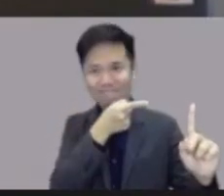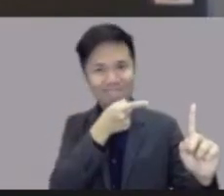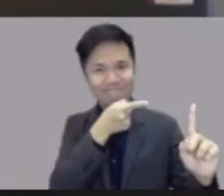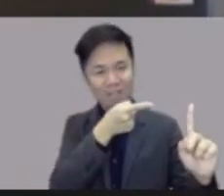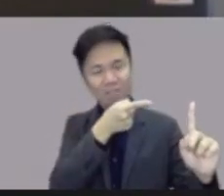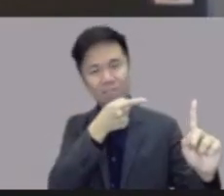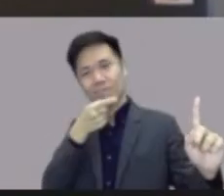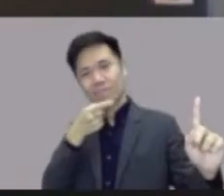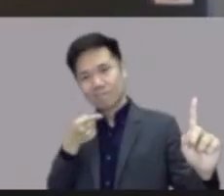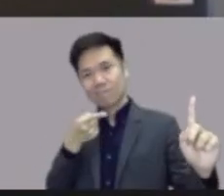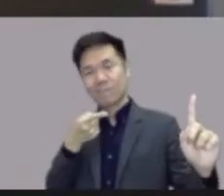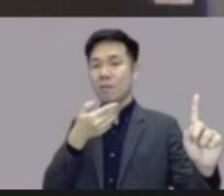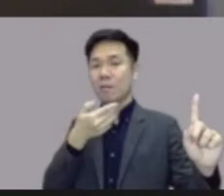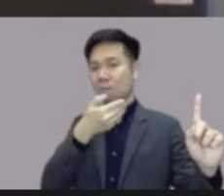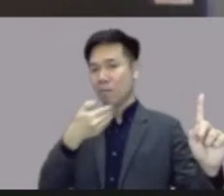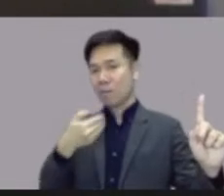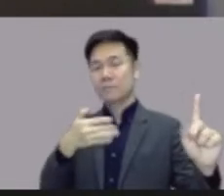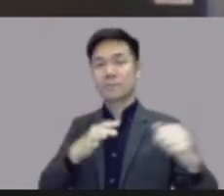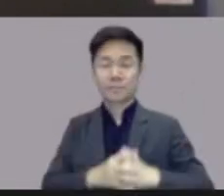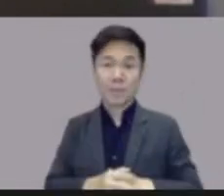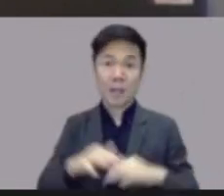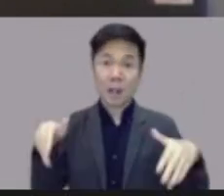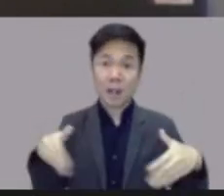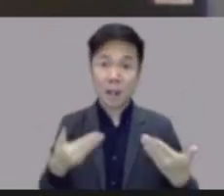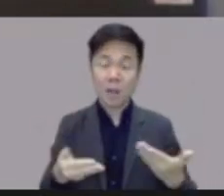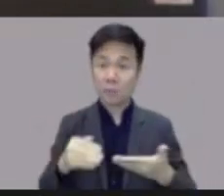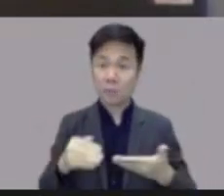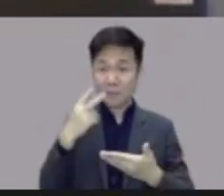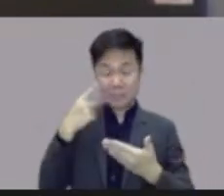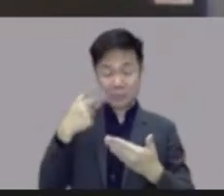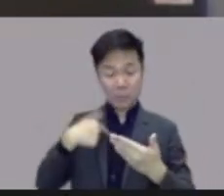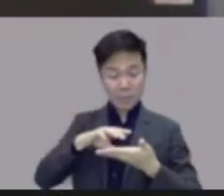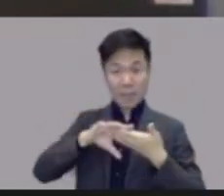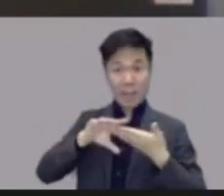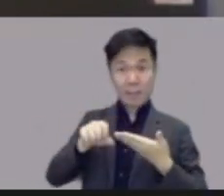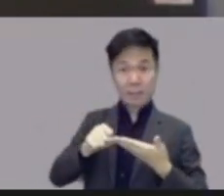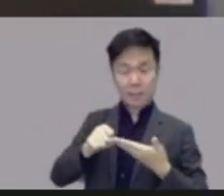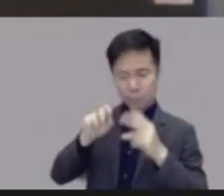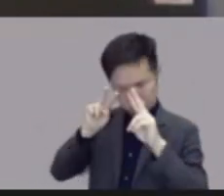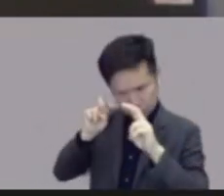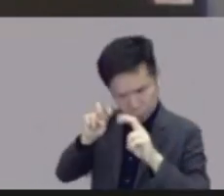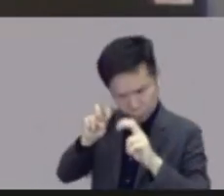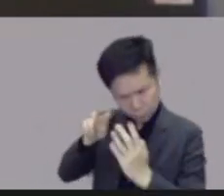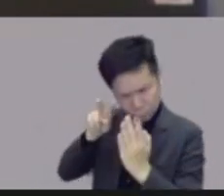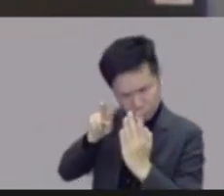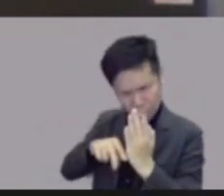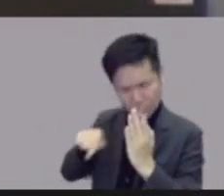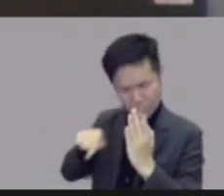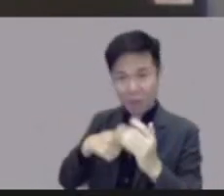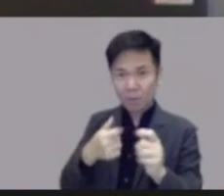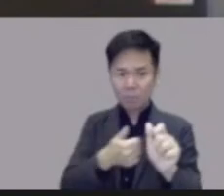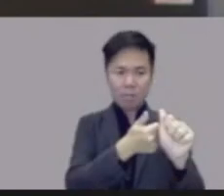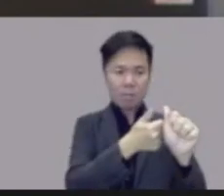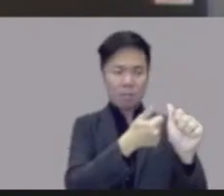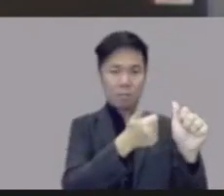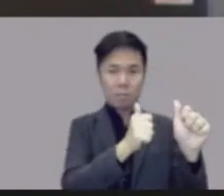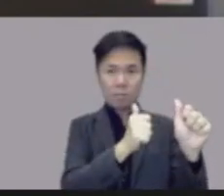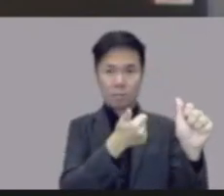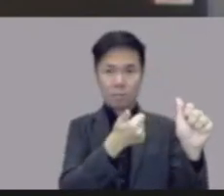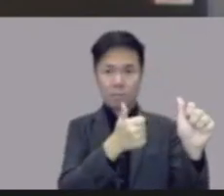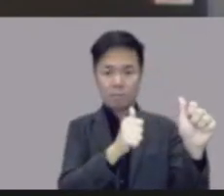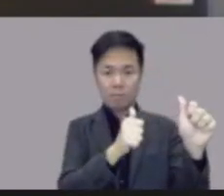Pacific 's analysis shows that in the last two years the region has further regressed against the environment